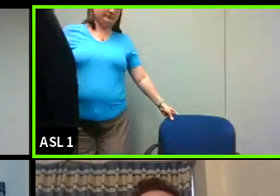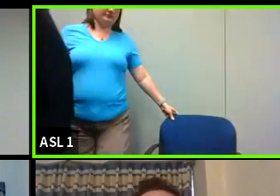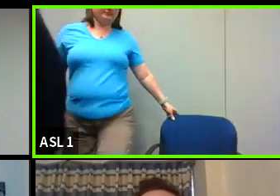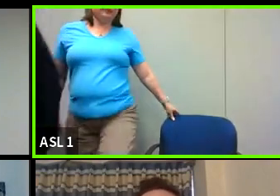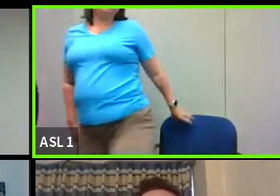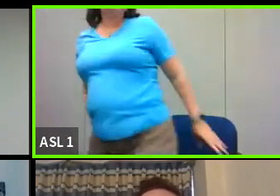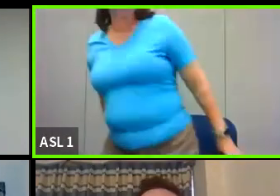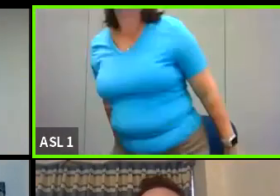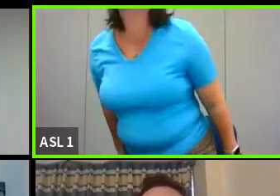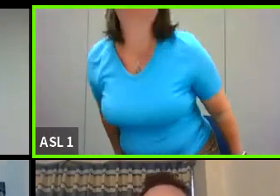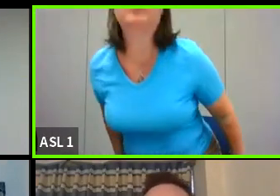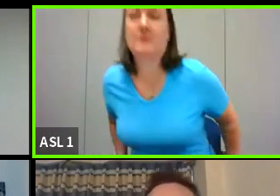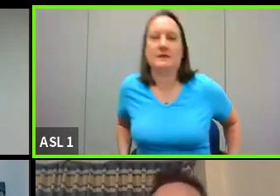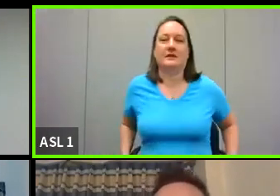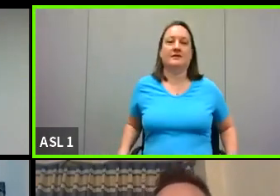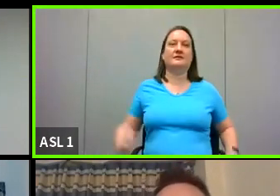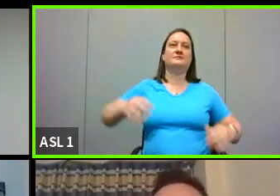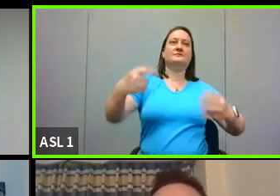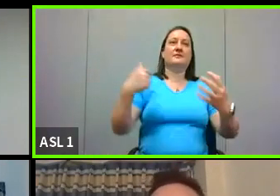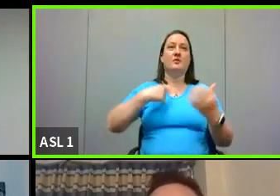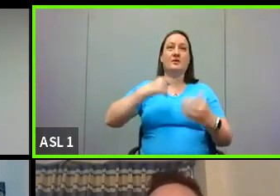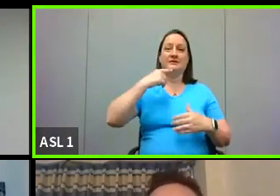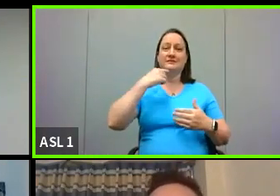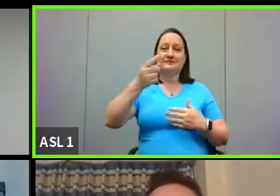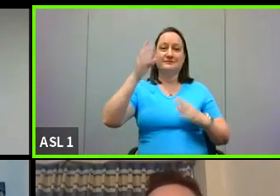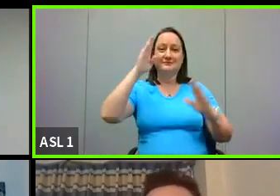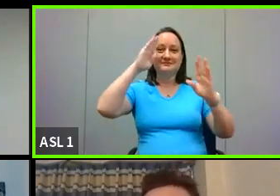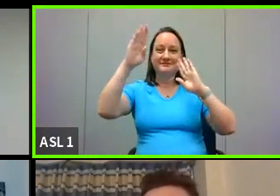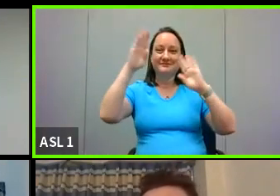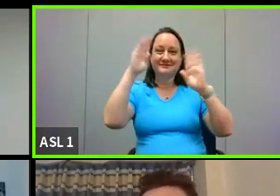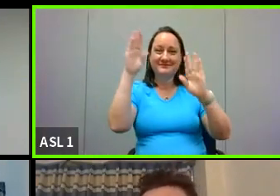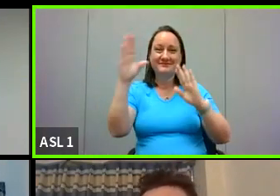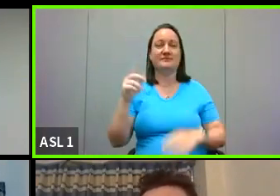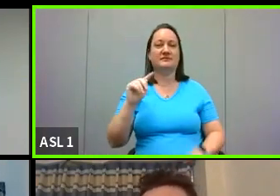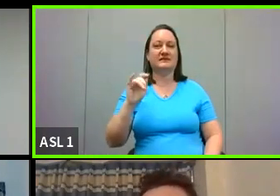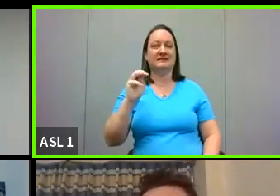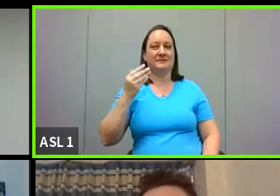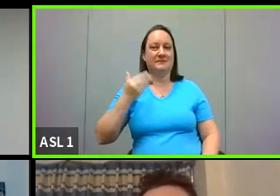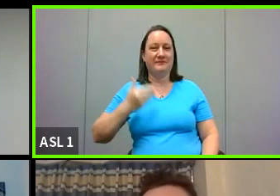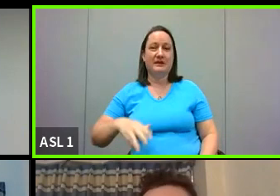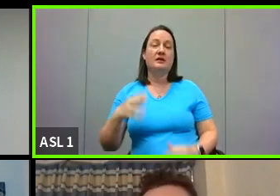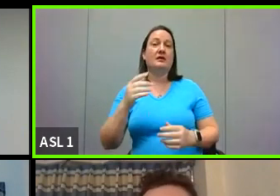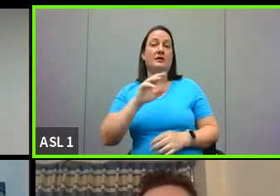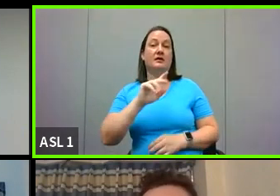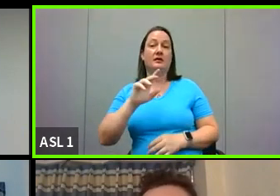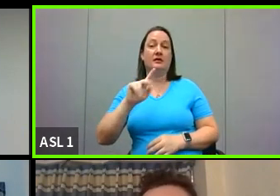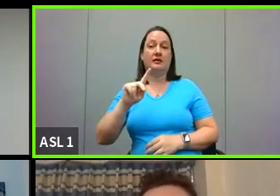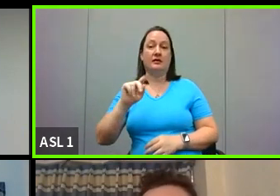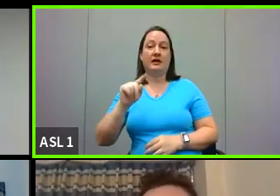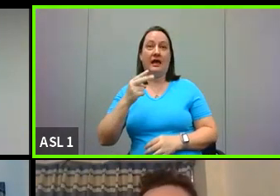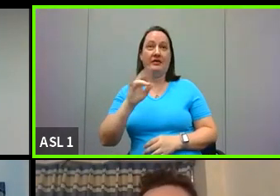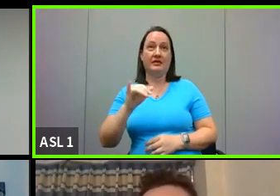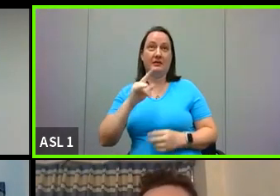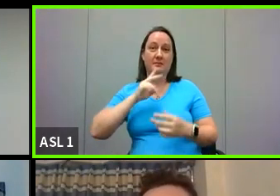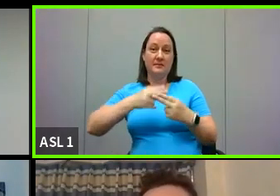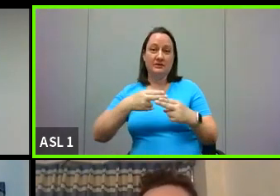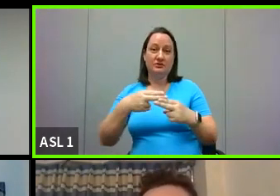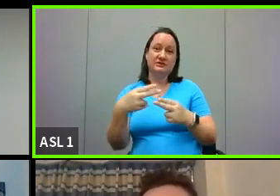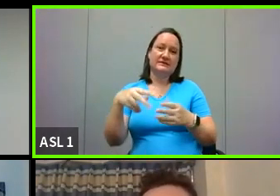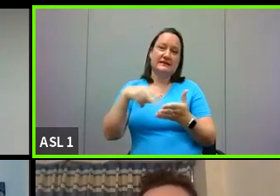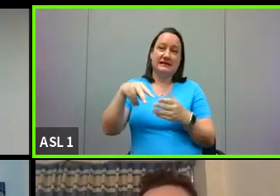about dancing in the rain. I didn't realize how quickly I'd start dancing in the rain once I came on board. But